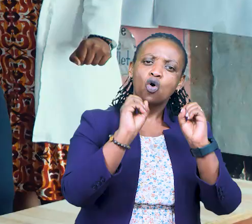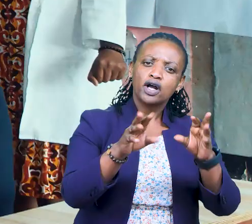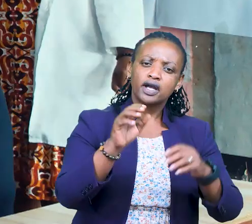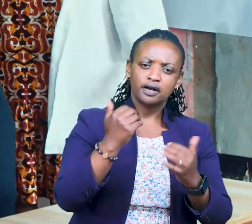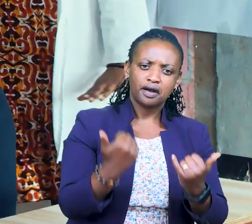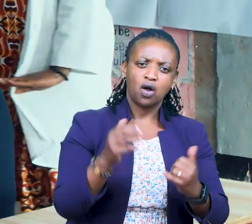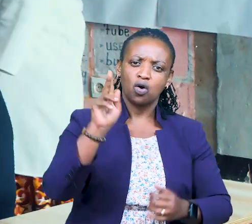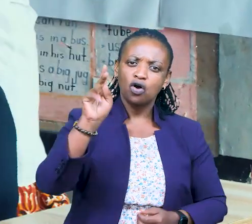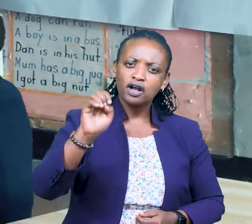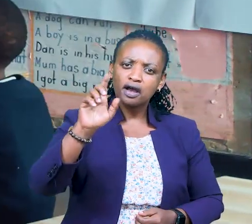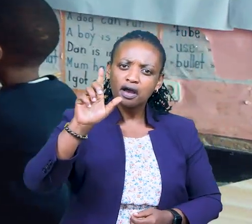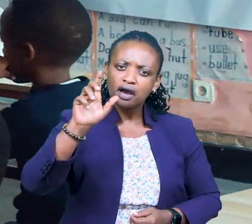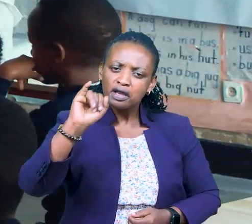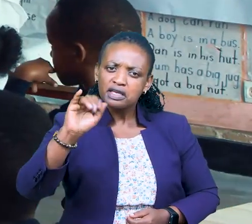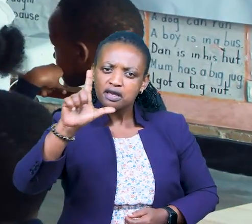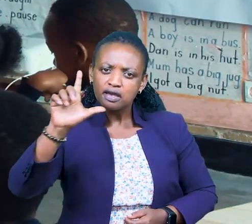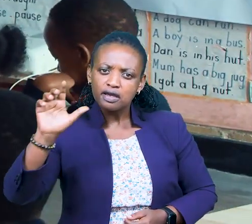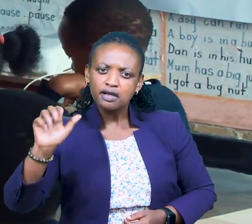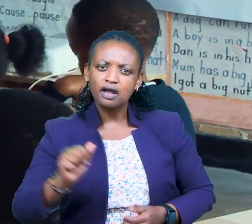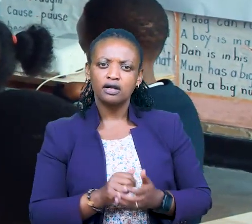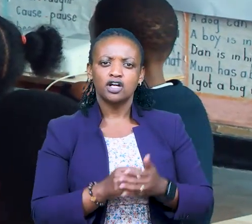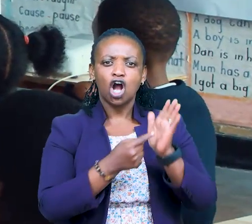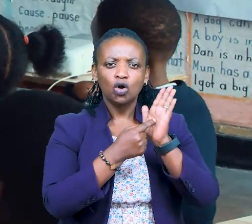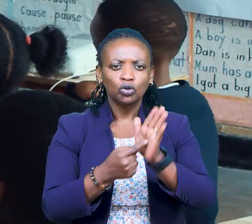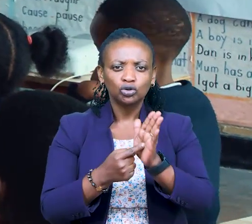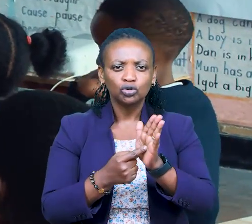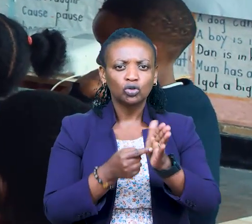Help Gayla, show her those parts.